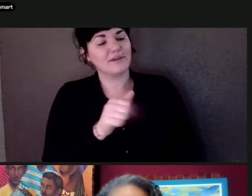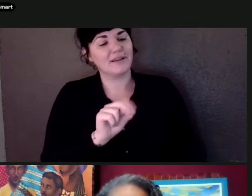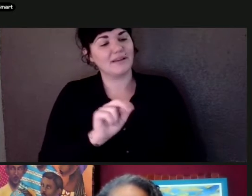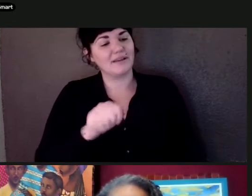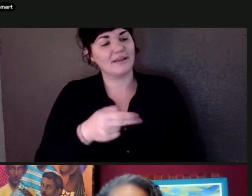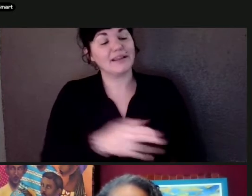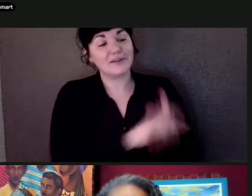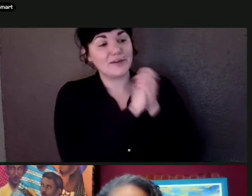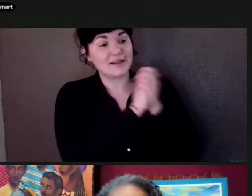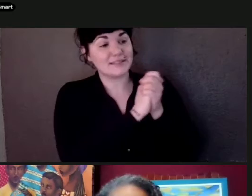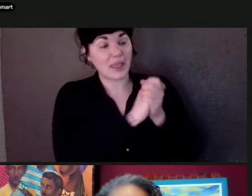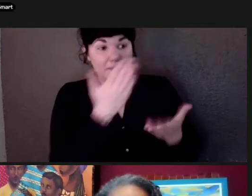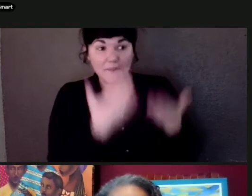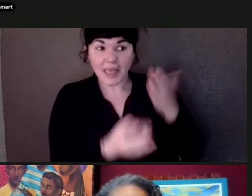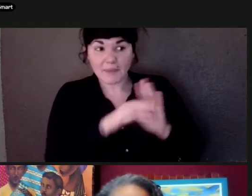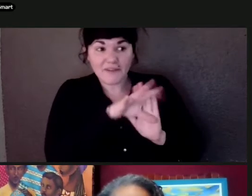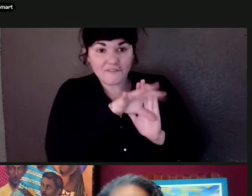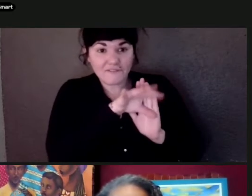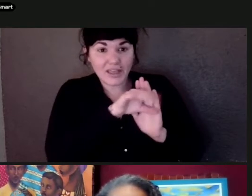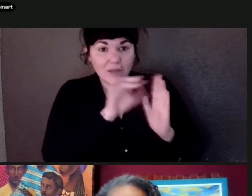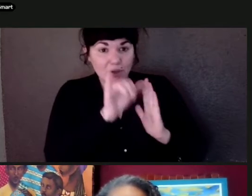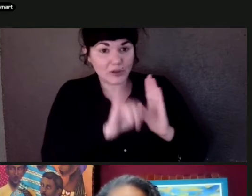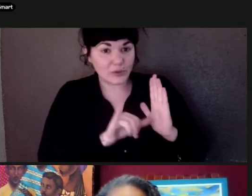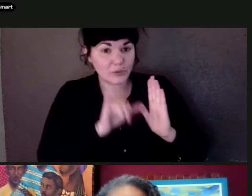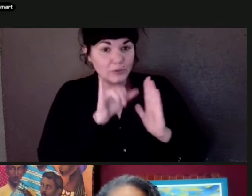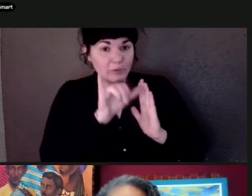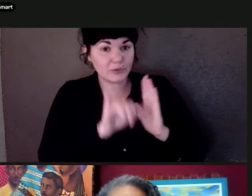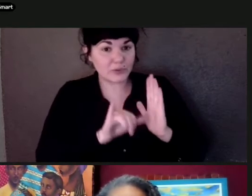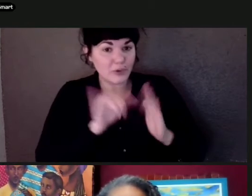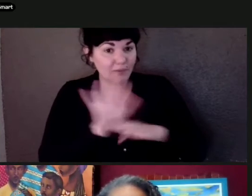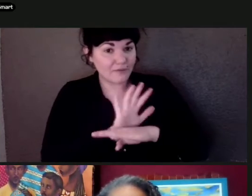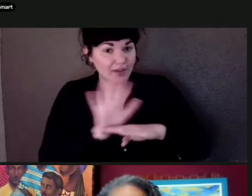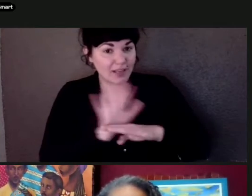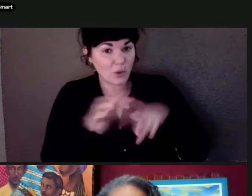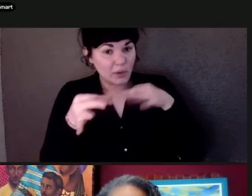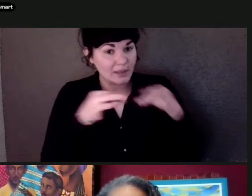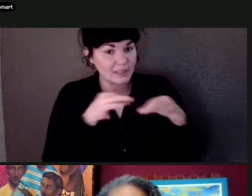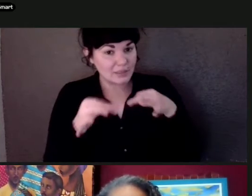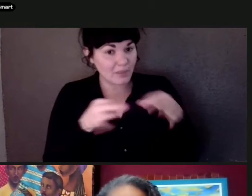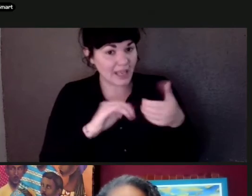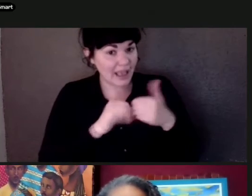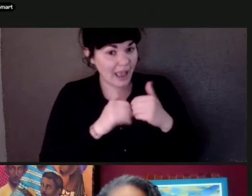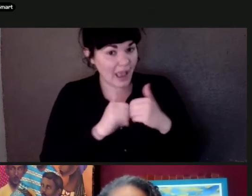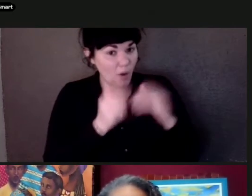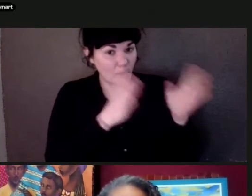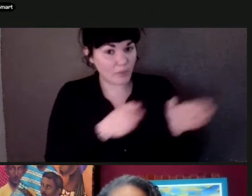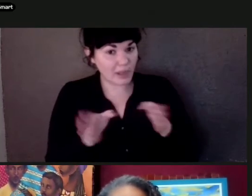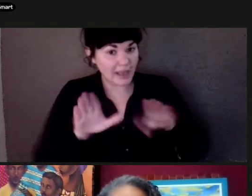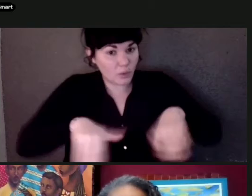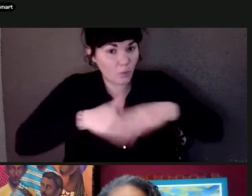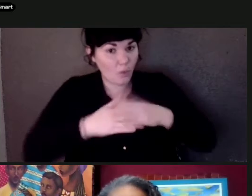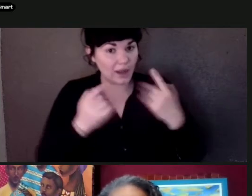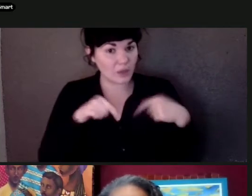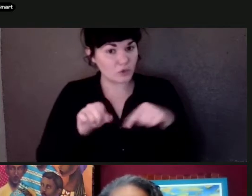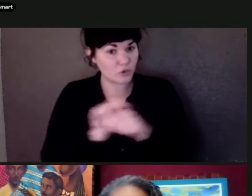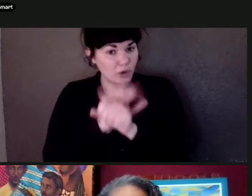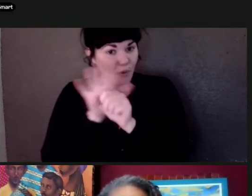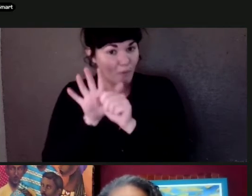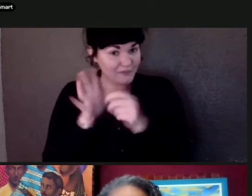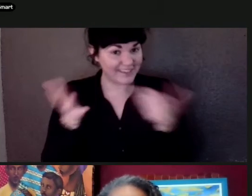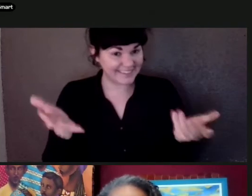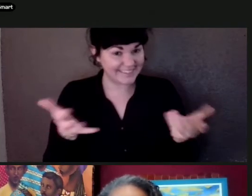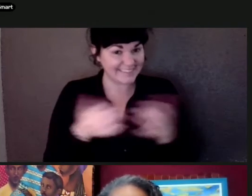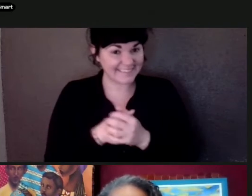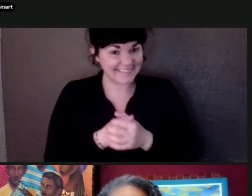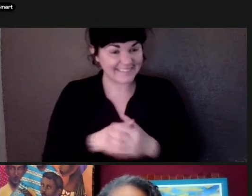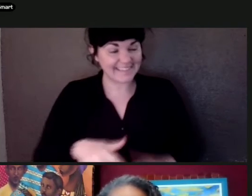YouTube video on how you planned your wedding in COVID. And, I feel